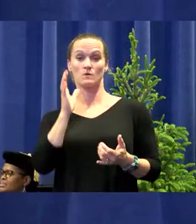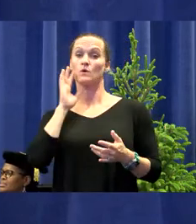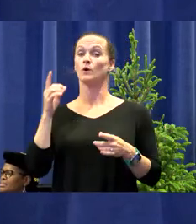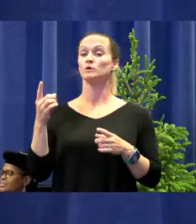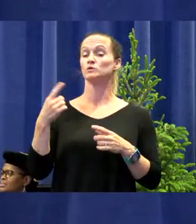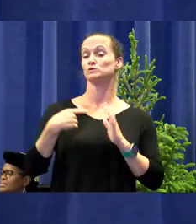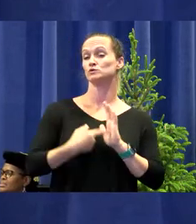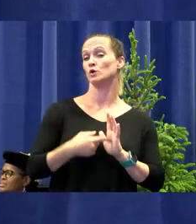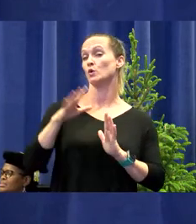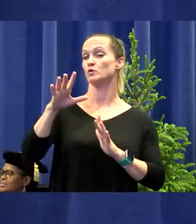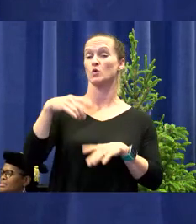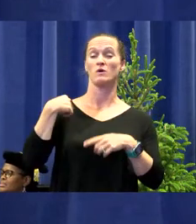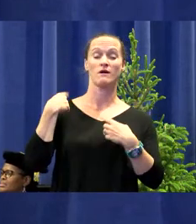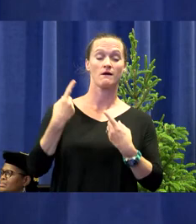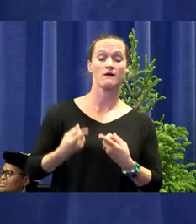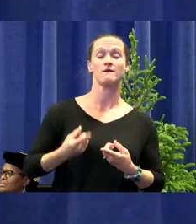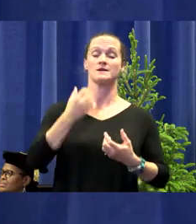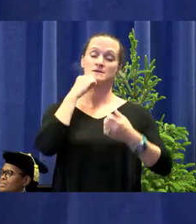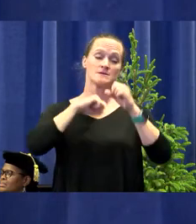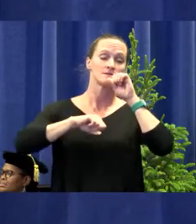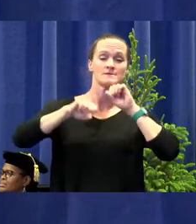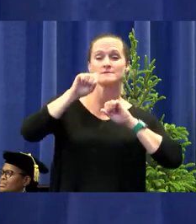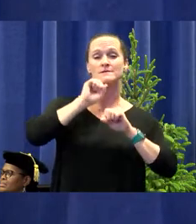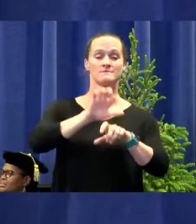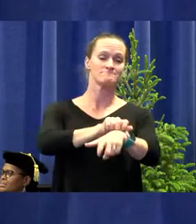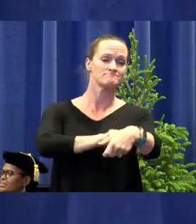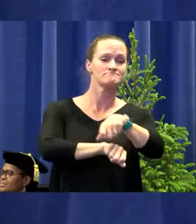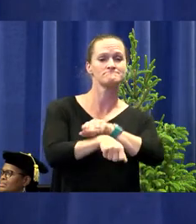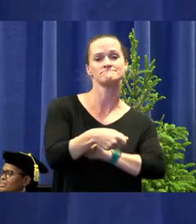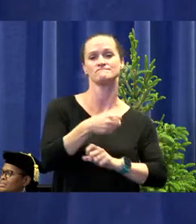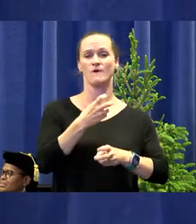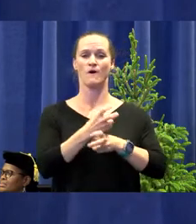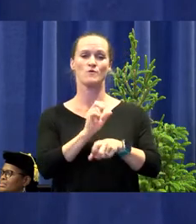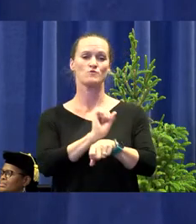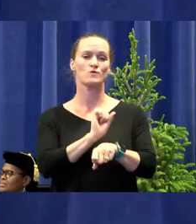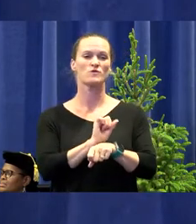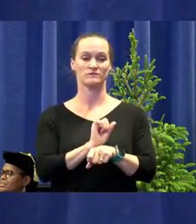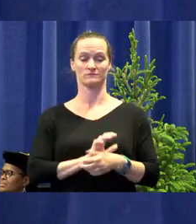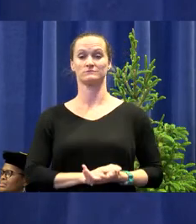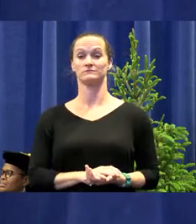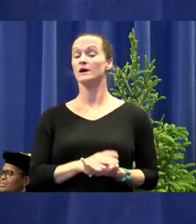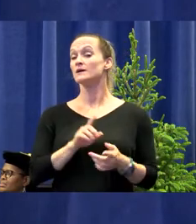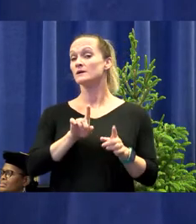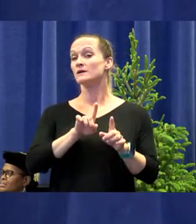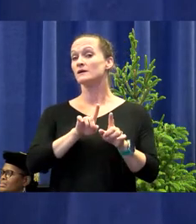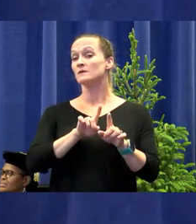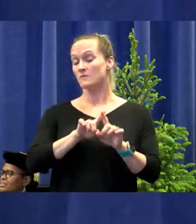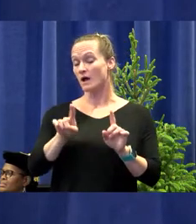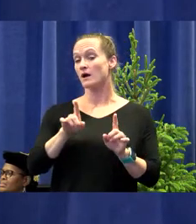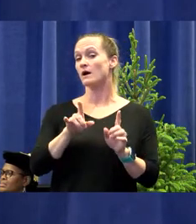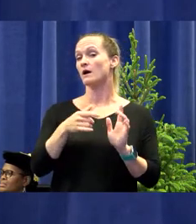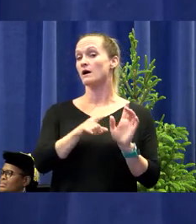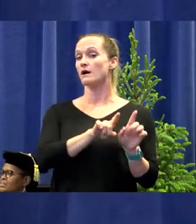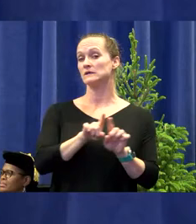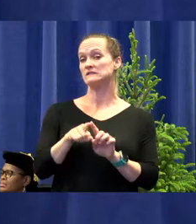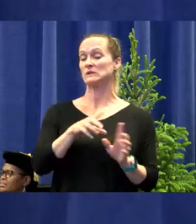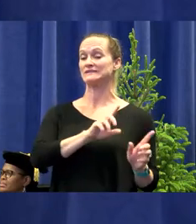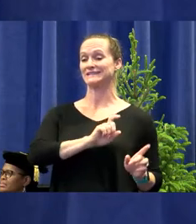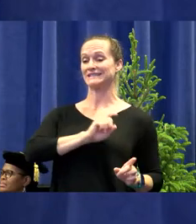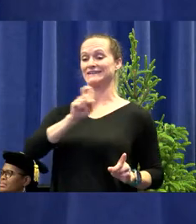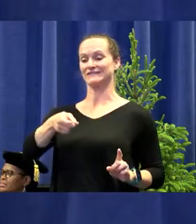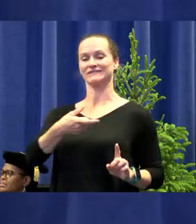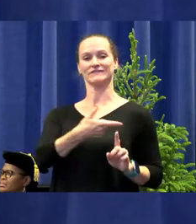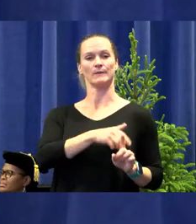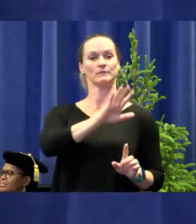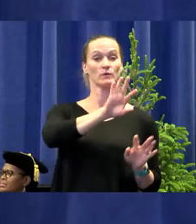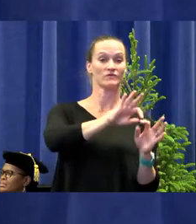and perseverance. It is also a gift to you given by many, your families, the people of Washington, our